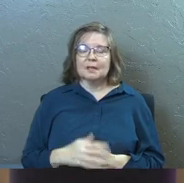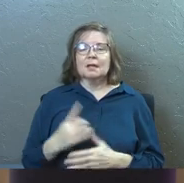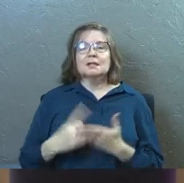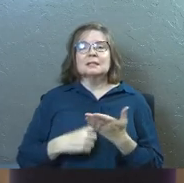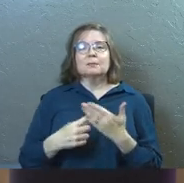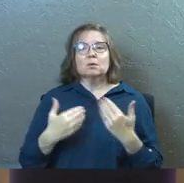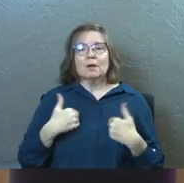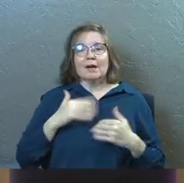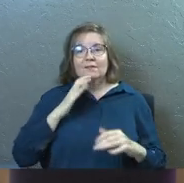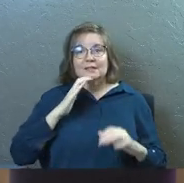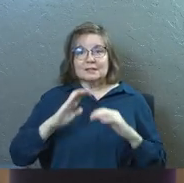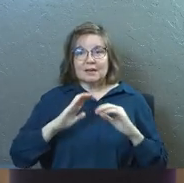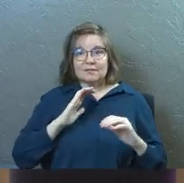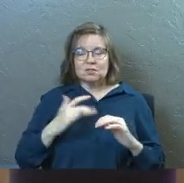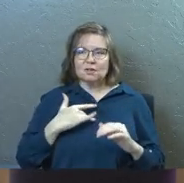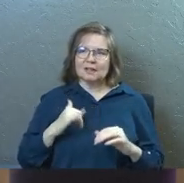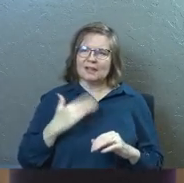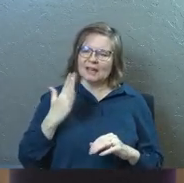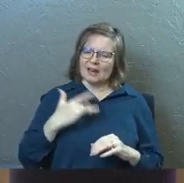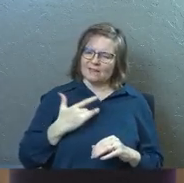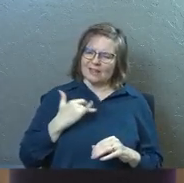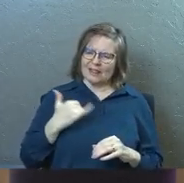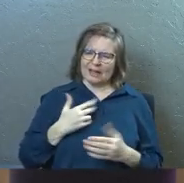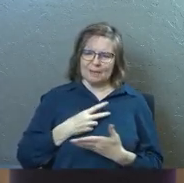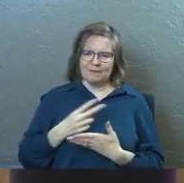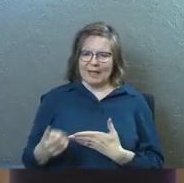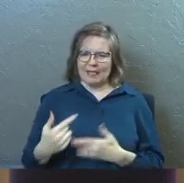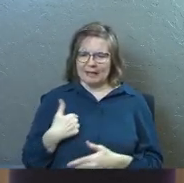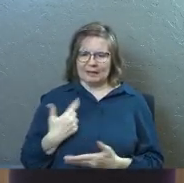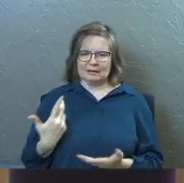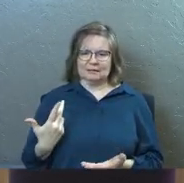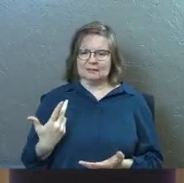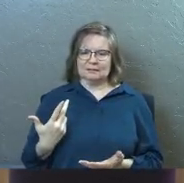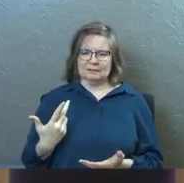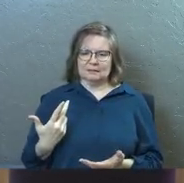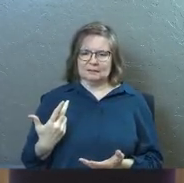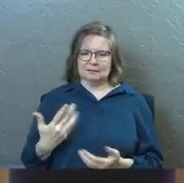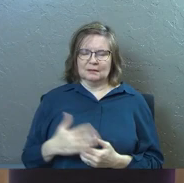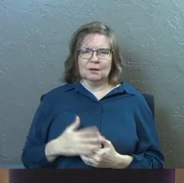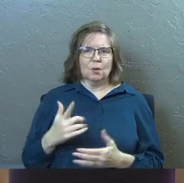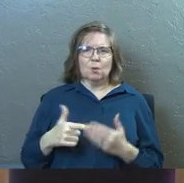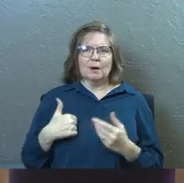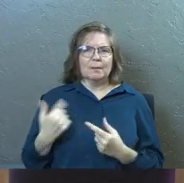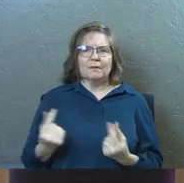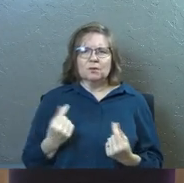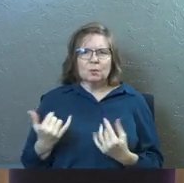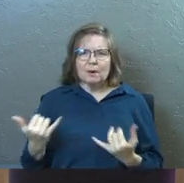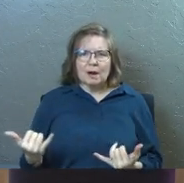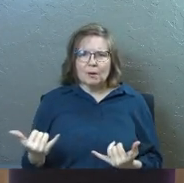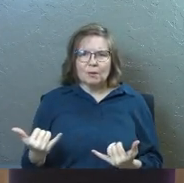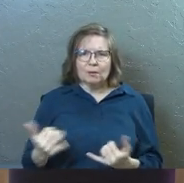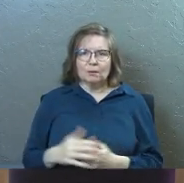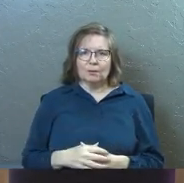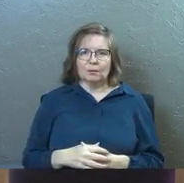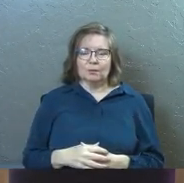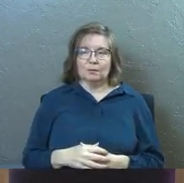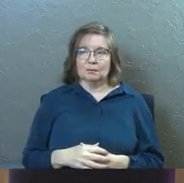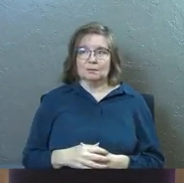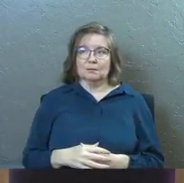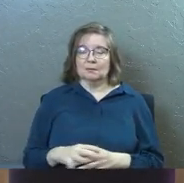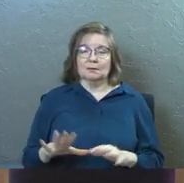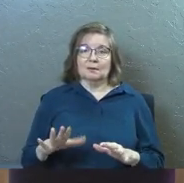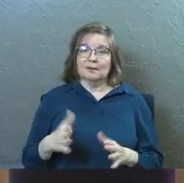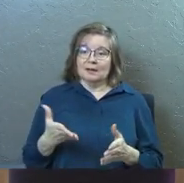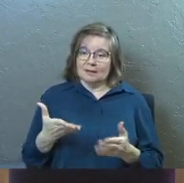And sometimes you're having these conversations and you're like, "God, I feel like I'm failing. What am I even doing right now?" Oh,